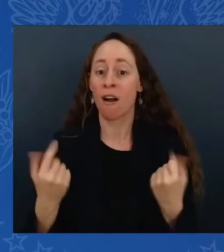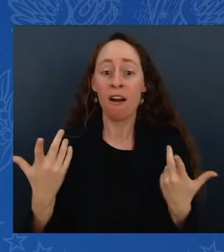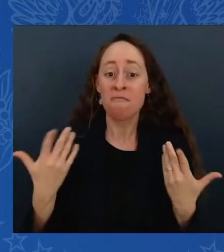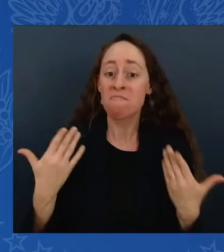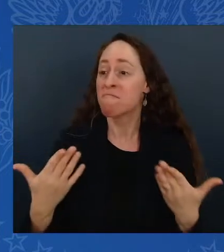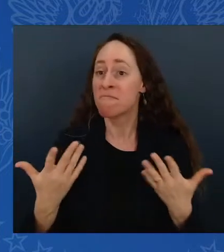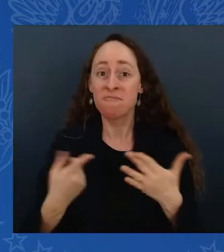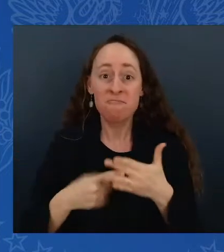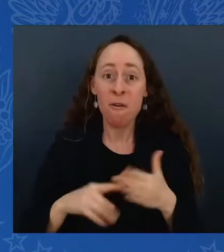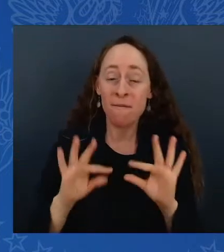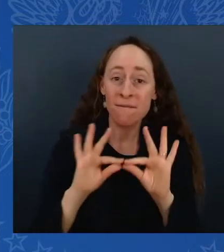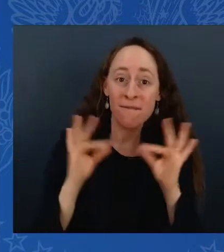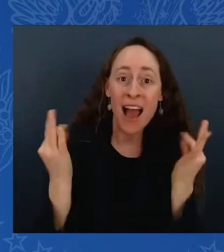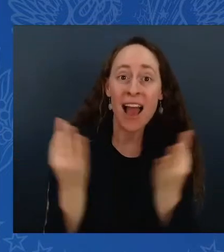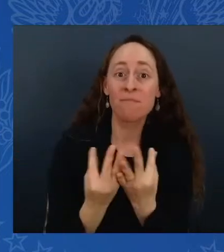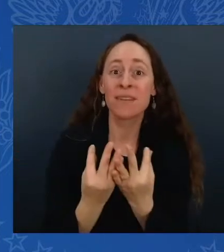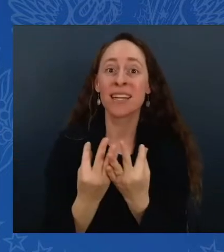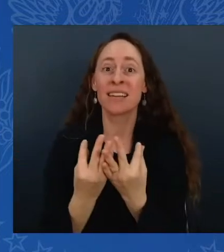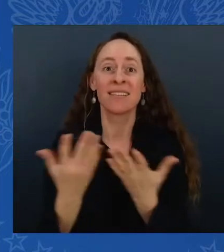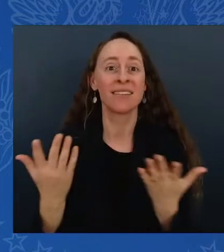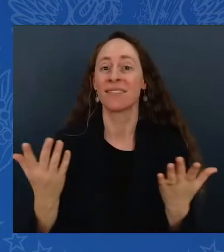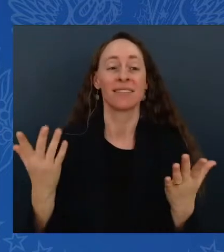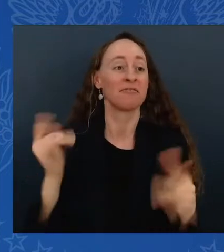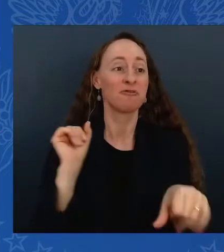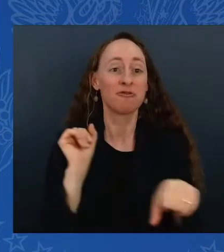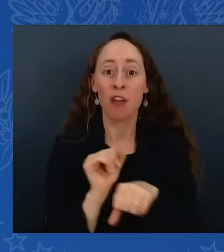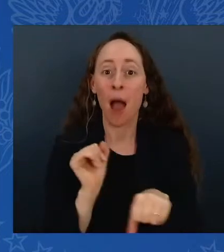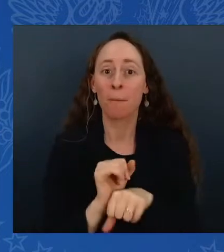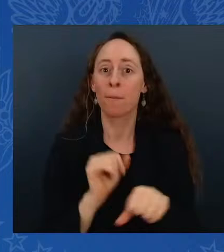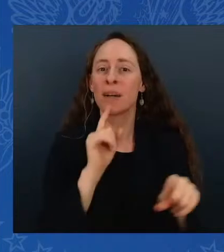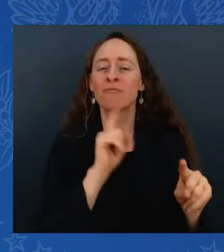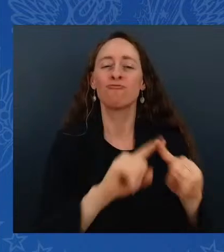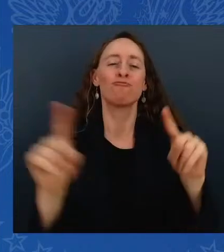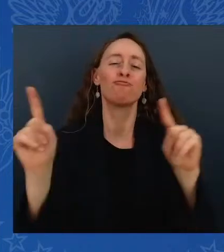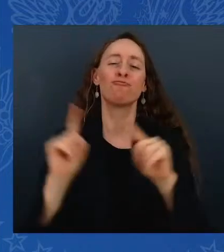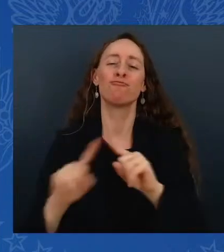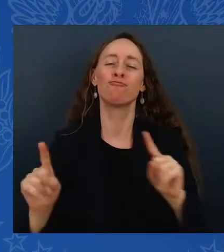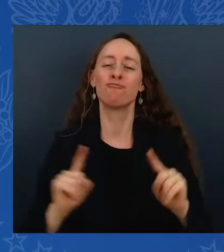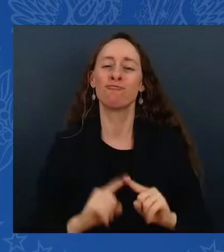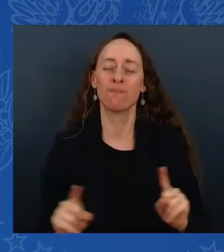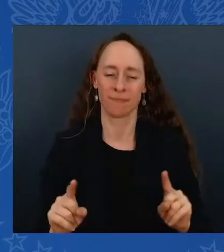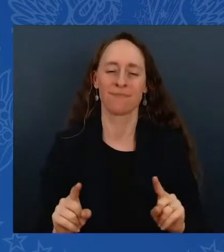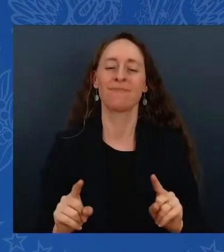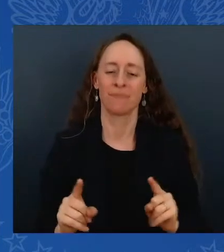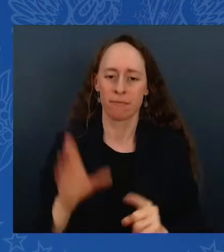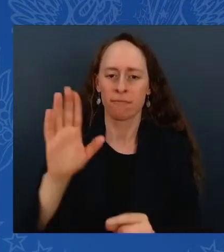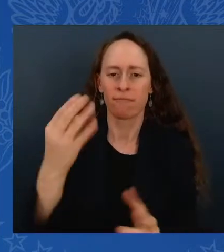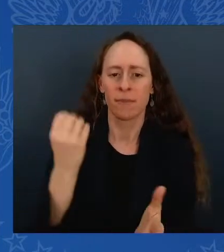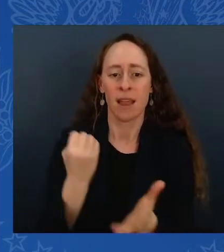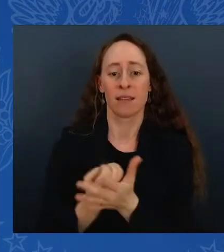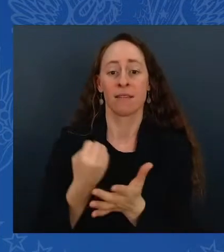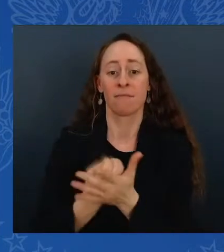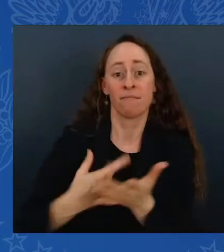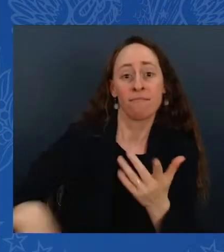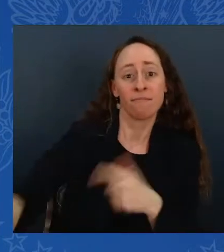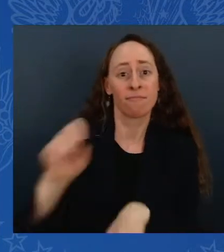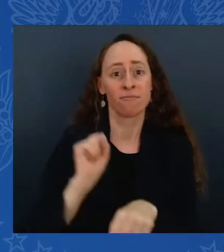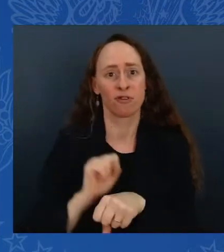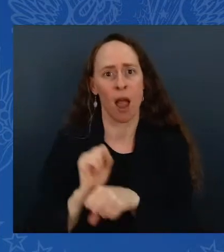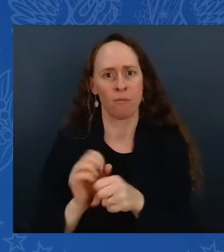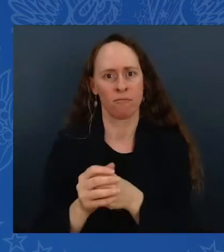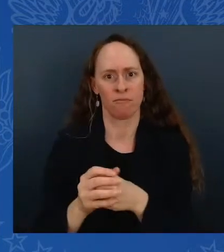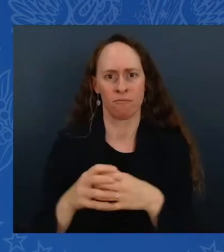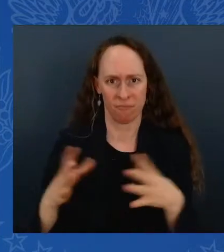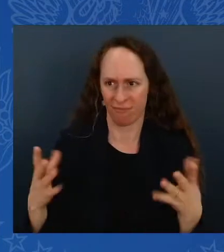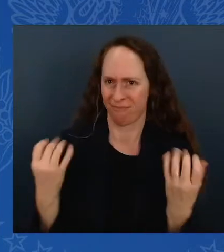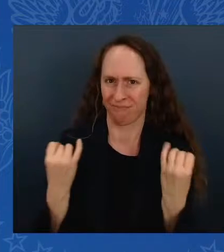remains very low. Small business creation is at its historic highs. The economy is growing. The main challenge we've had has been